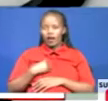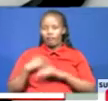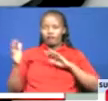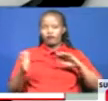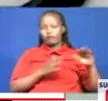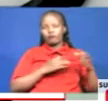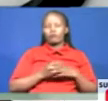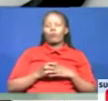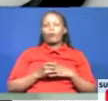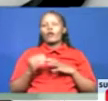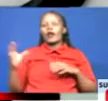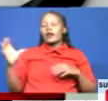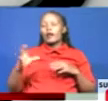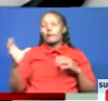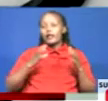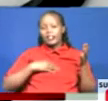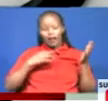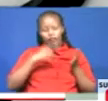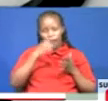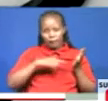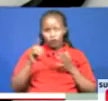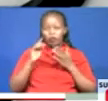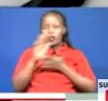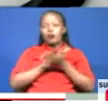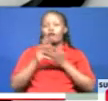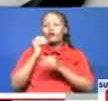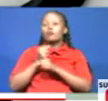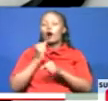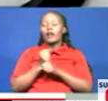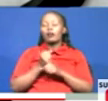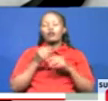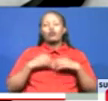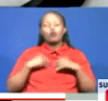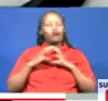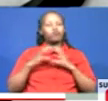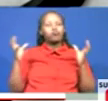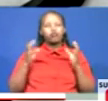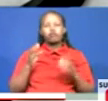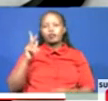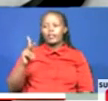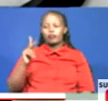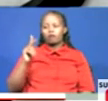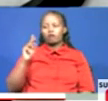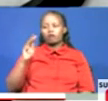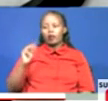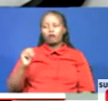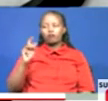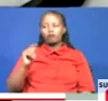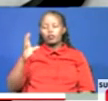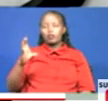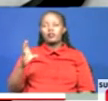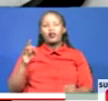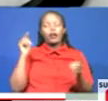has approved a framework to position the Kenya National Trading Corporation, KNTC, as the anchor